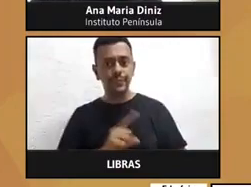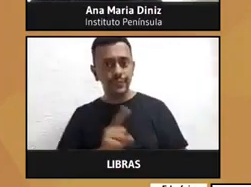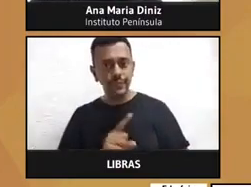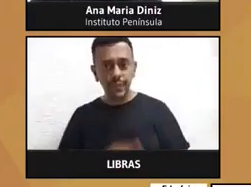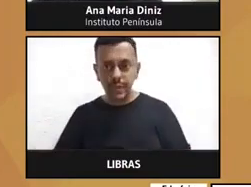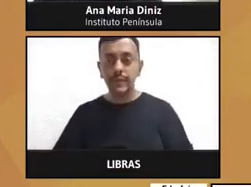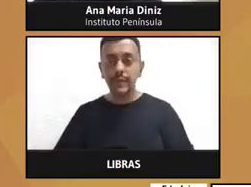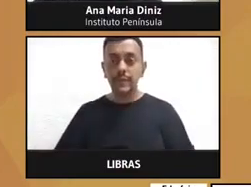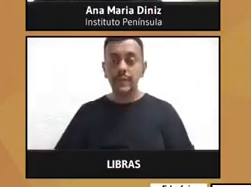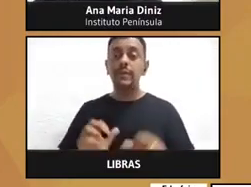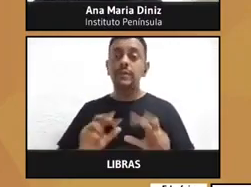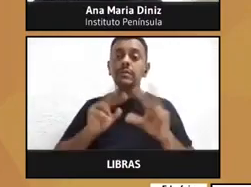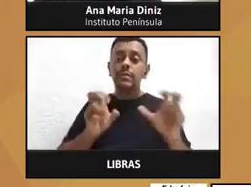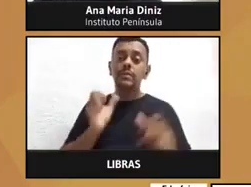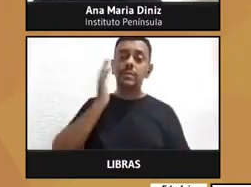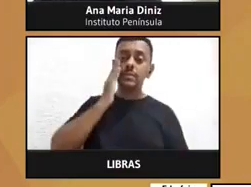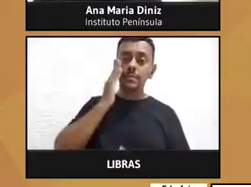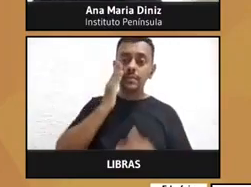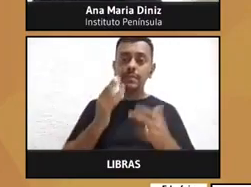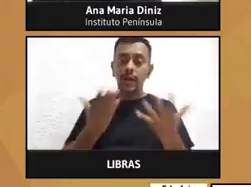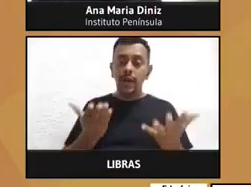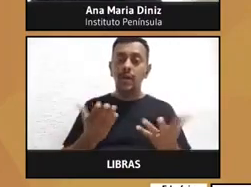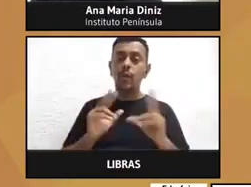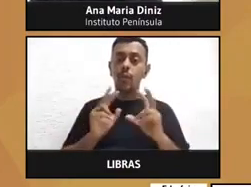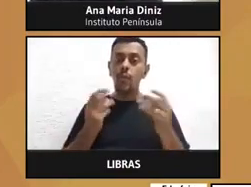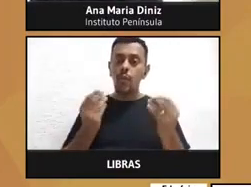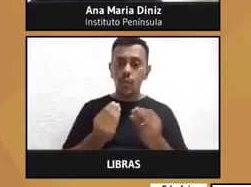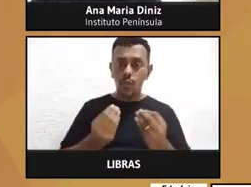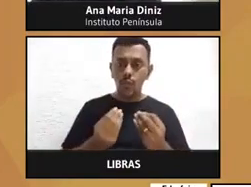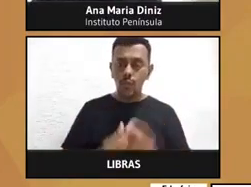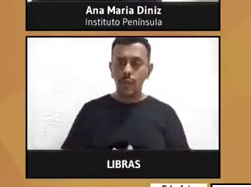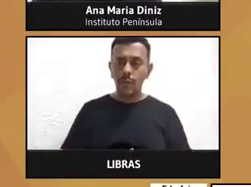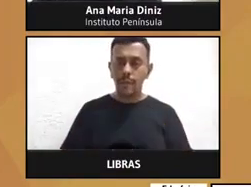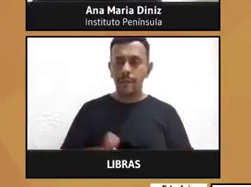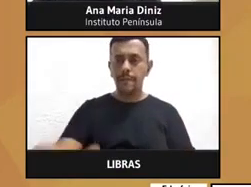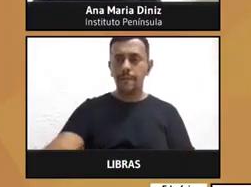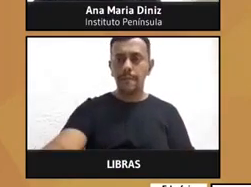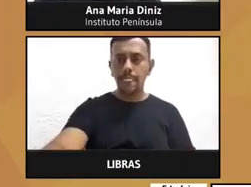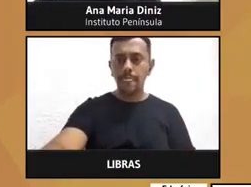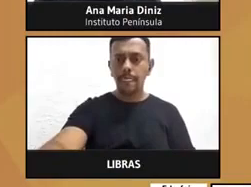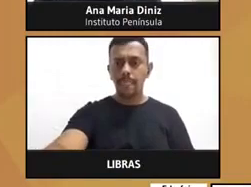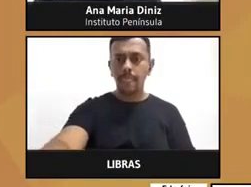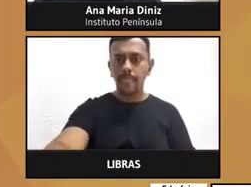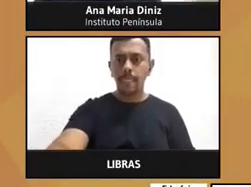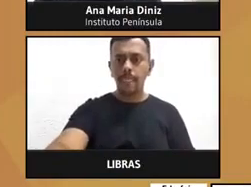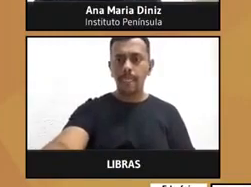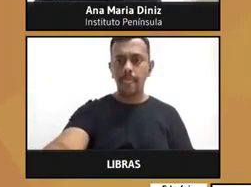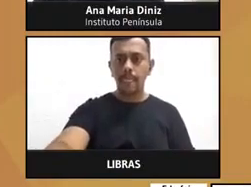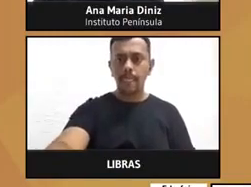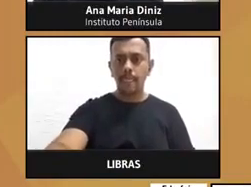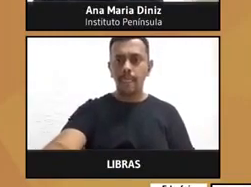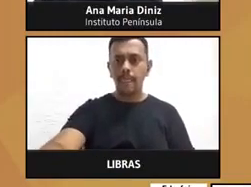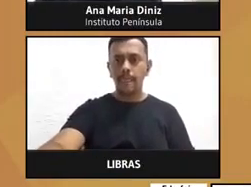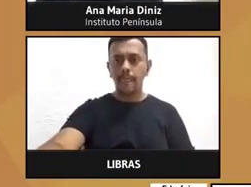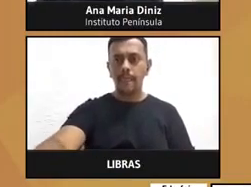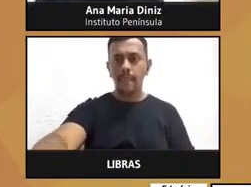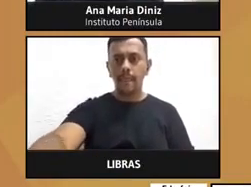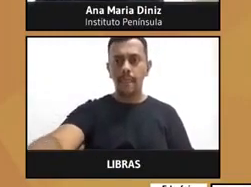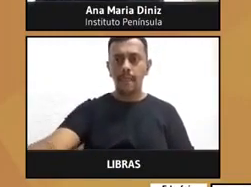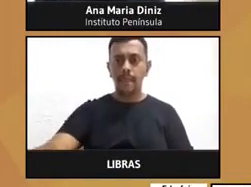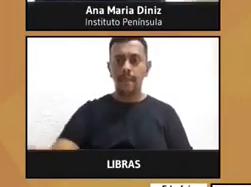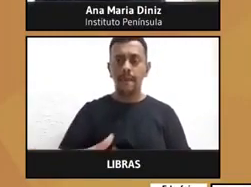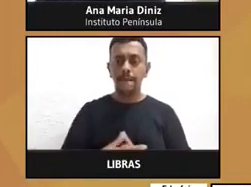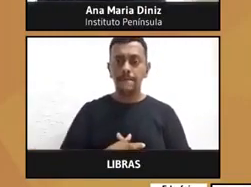big worry about many secretaries of education in Brazil. uma grande What is your para os suggestions